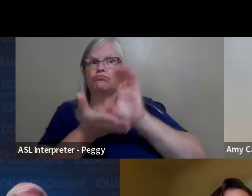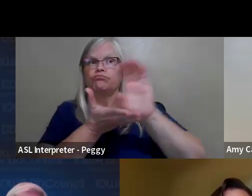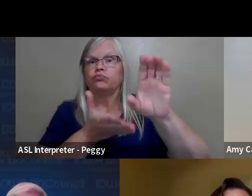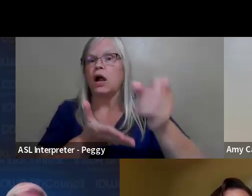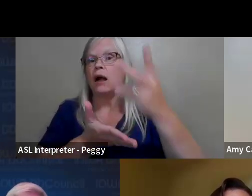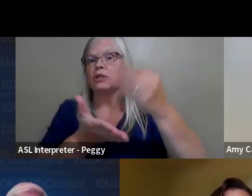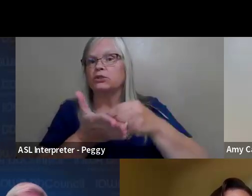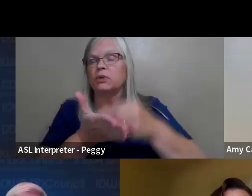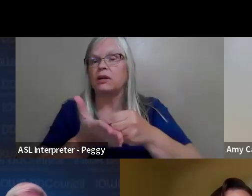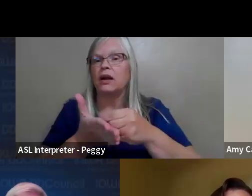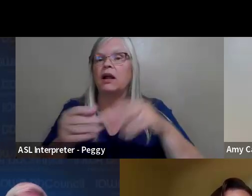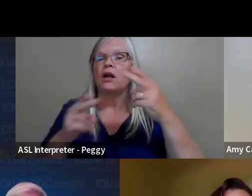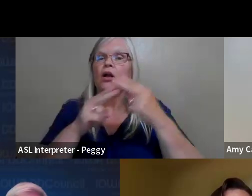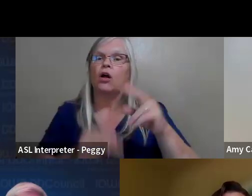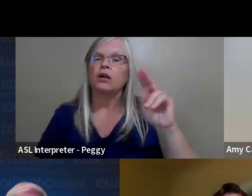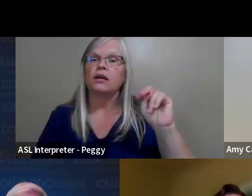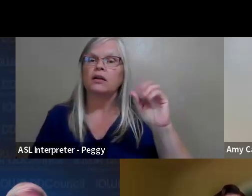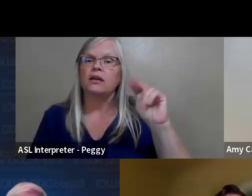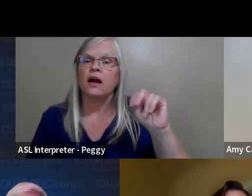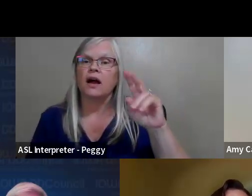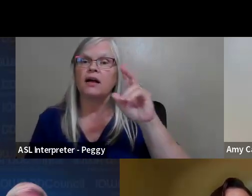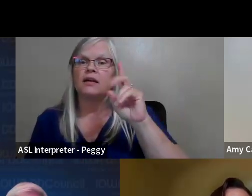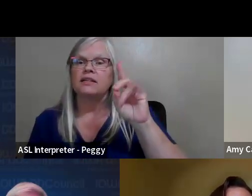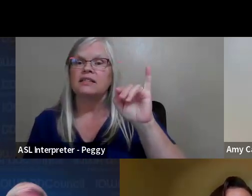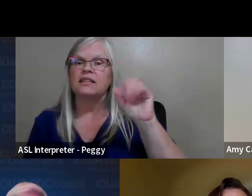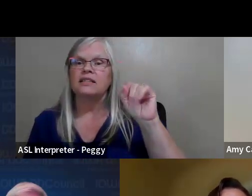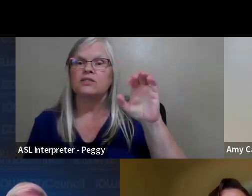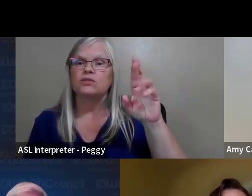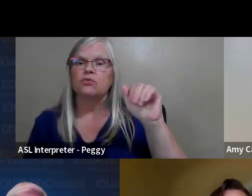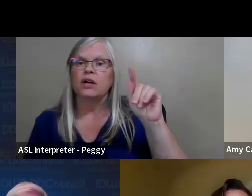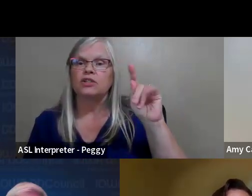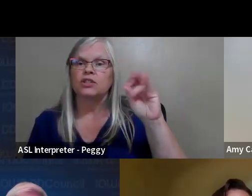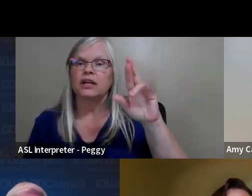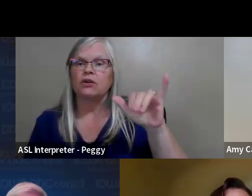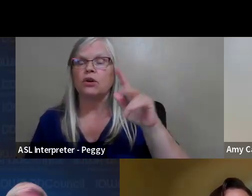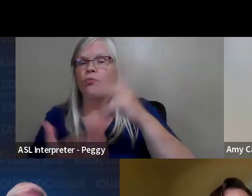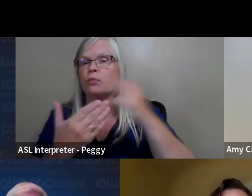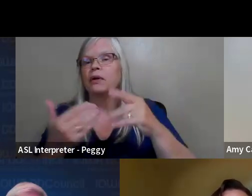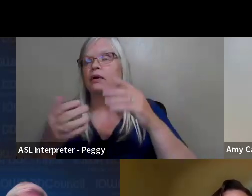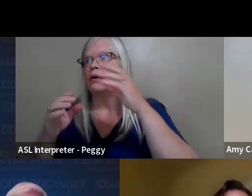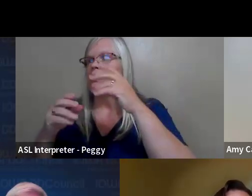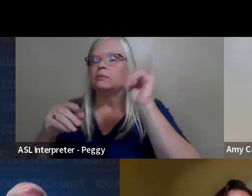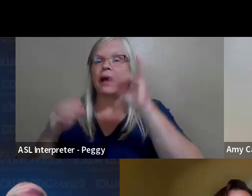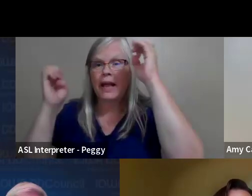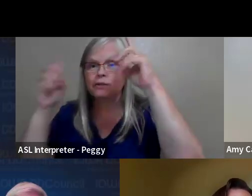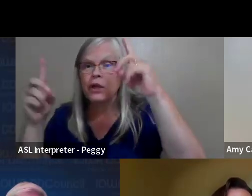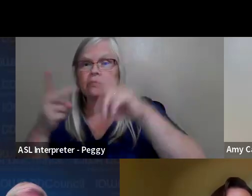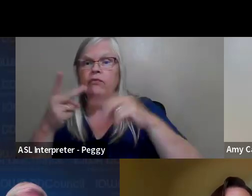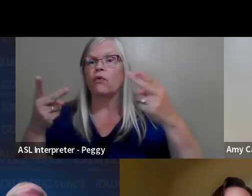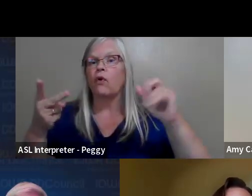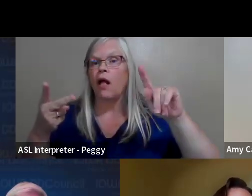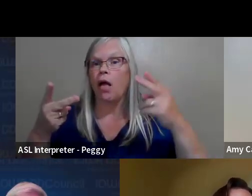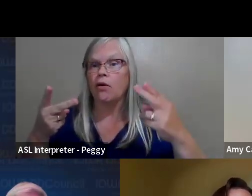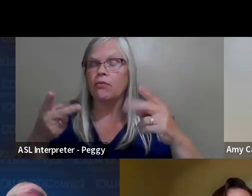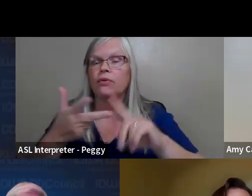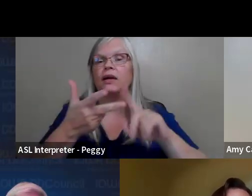the non-discretionary programs, such as how much money for education, how much money for health, how much money